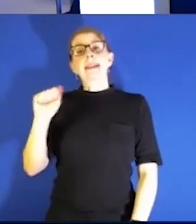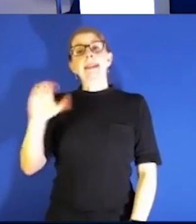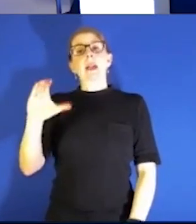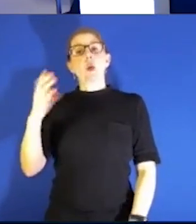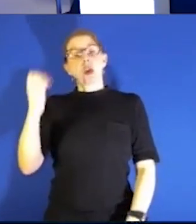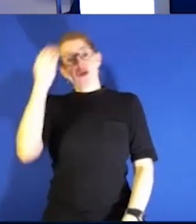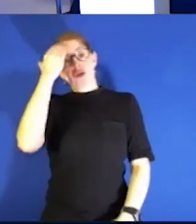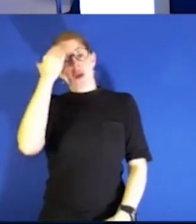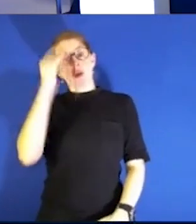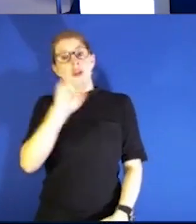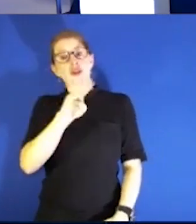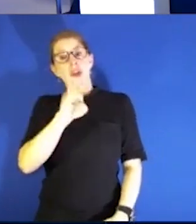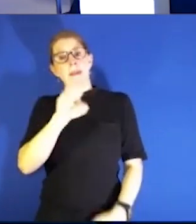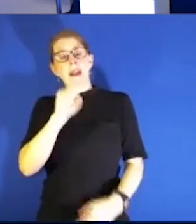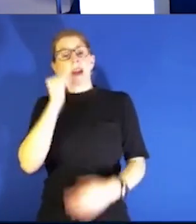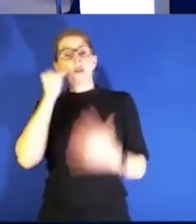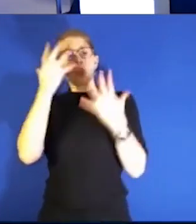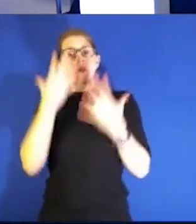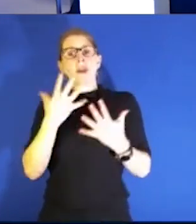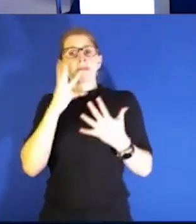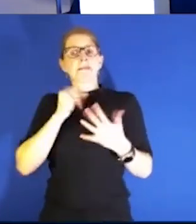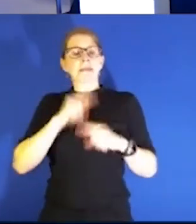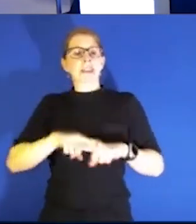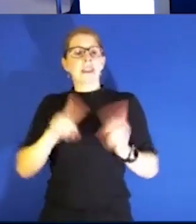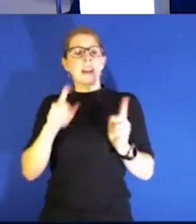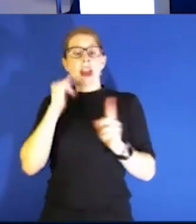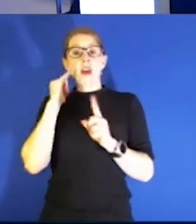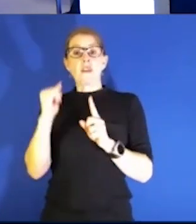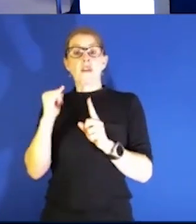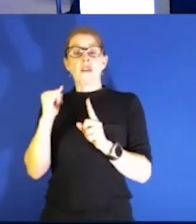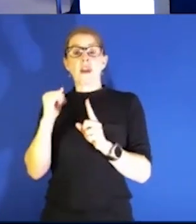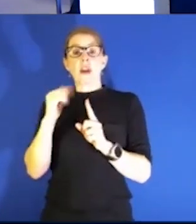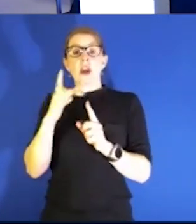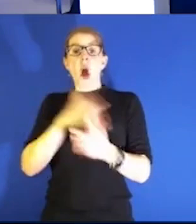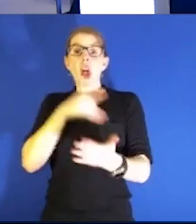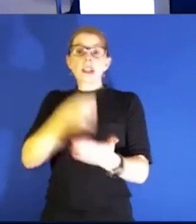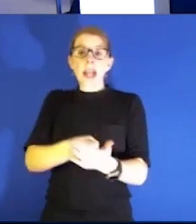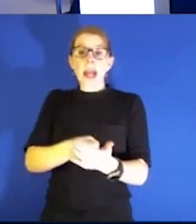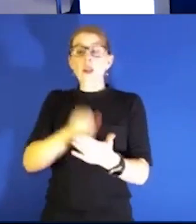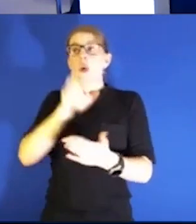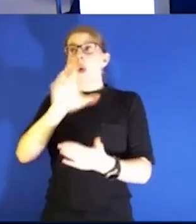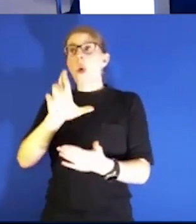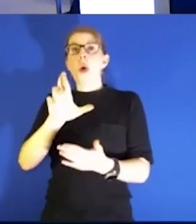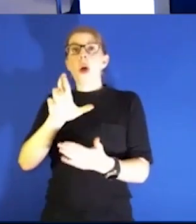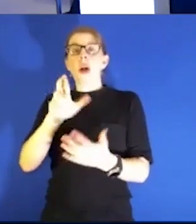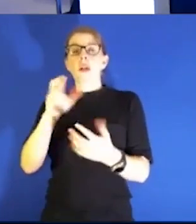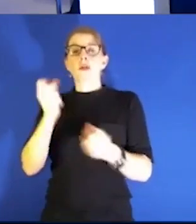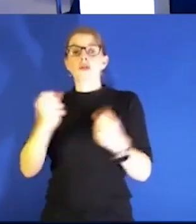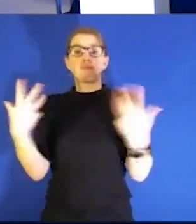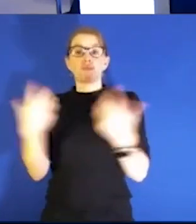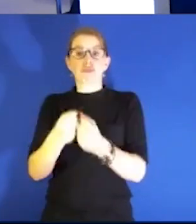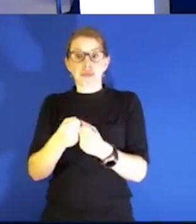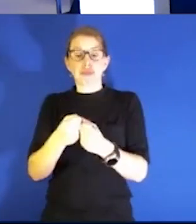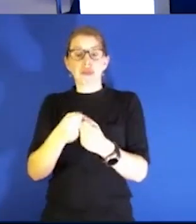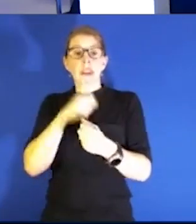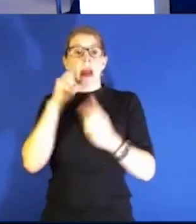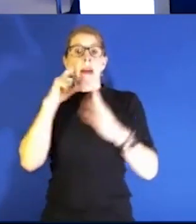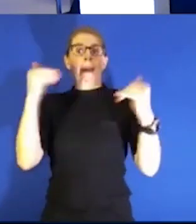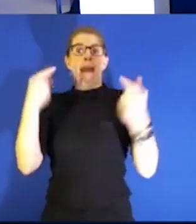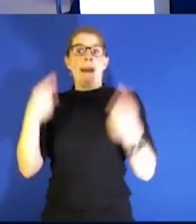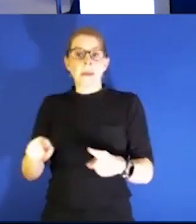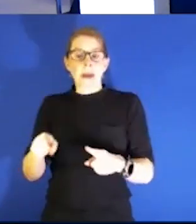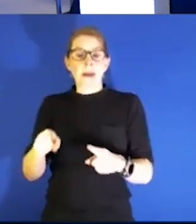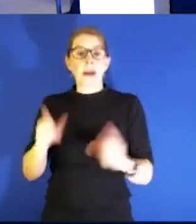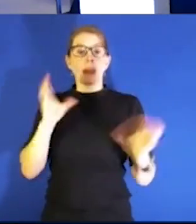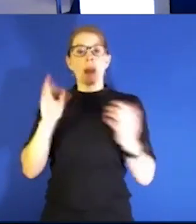differently if the death is sudden, like a heart attack or an unexpected car crash, as opposed to just over